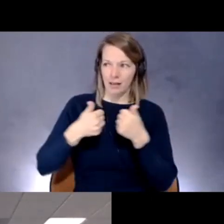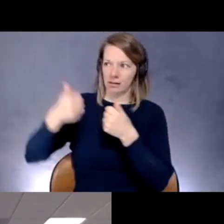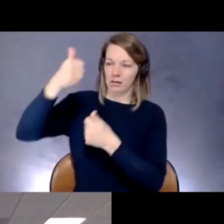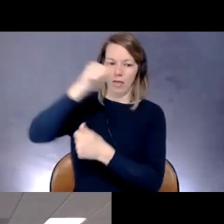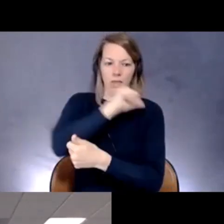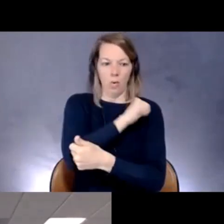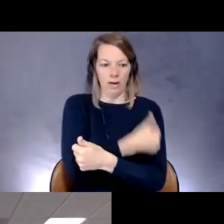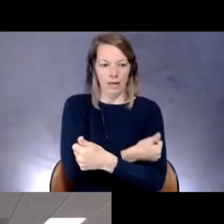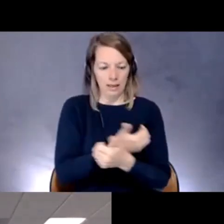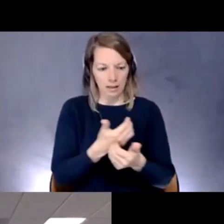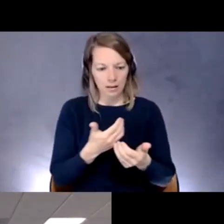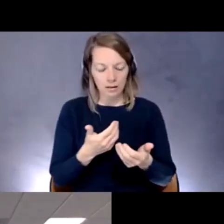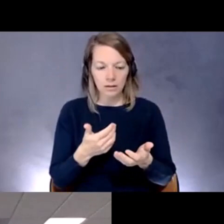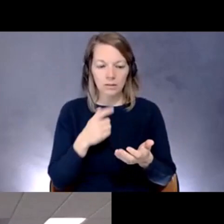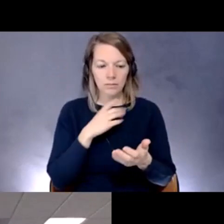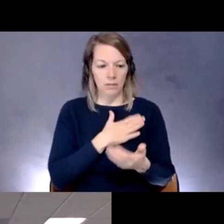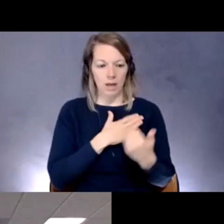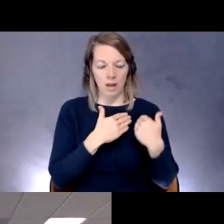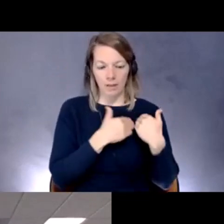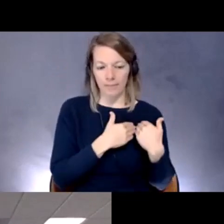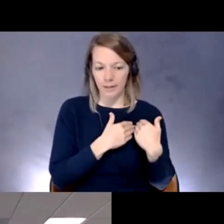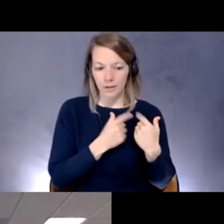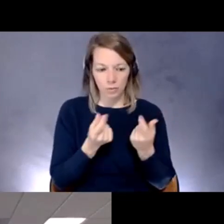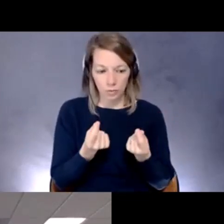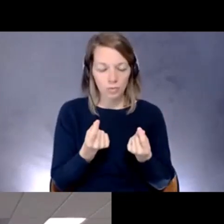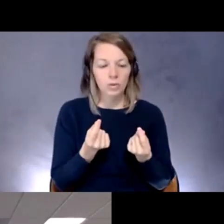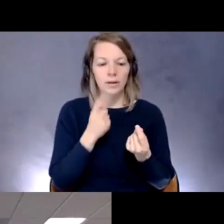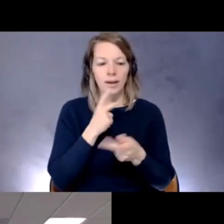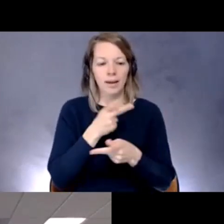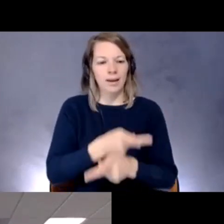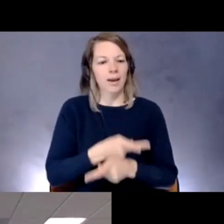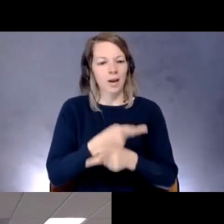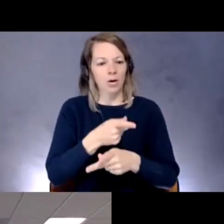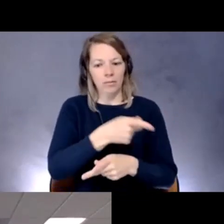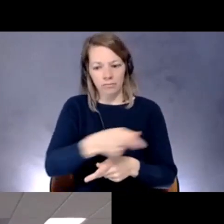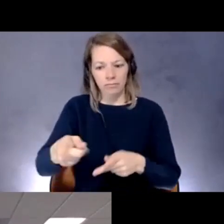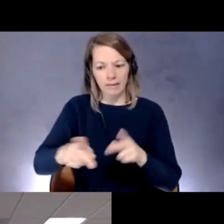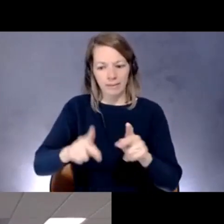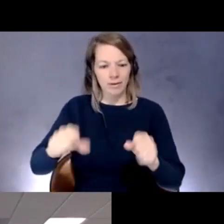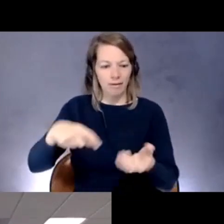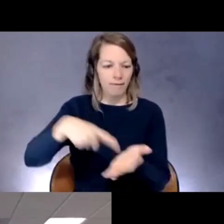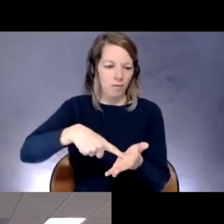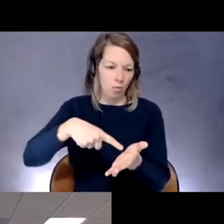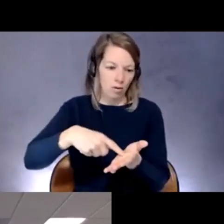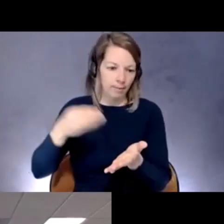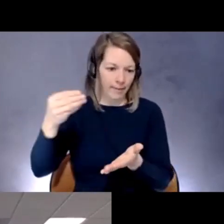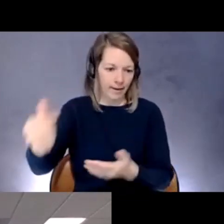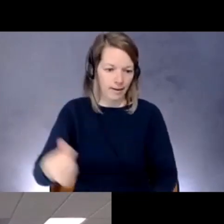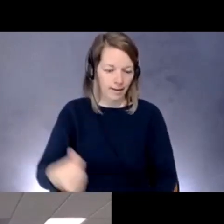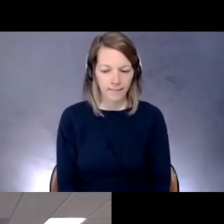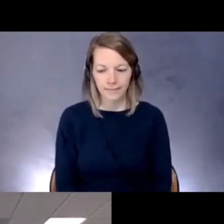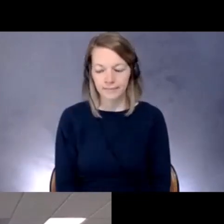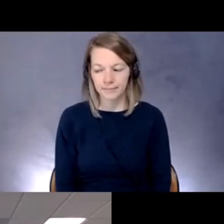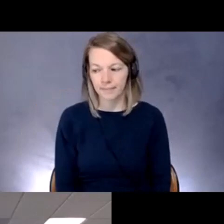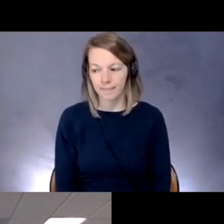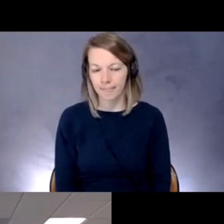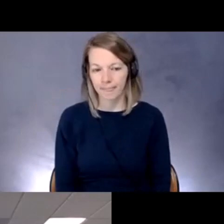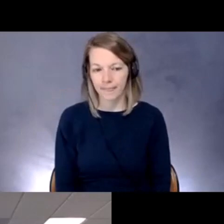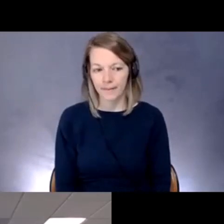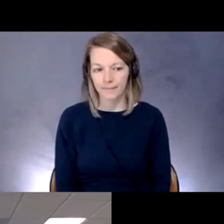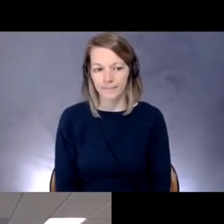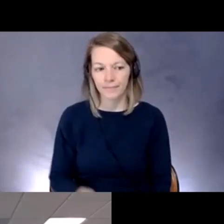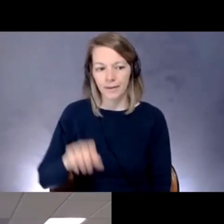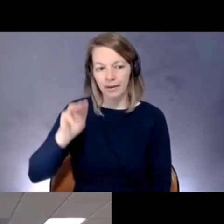the state, my obligation is also to make sure that care is affordable. Donna, thank you so much. And